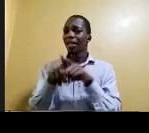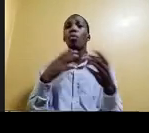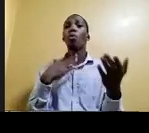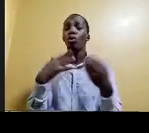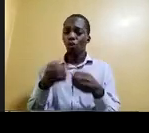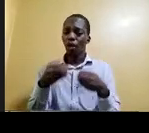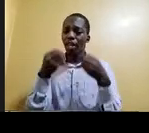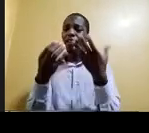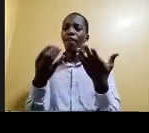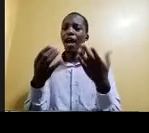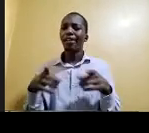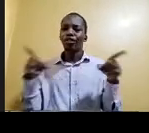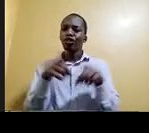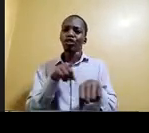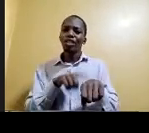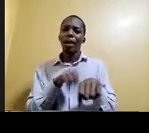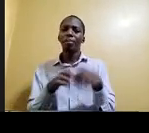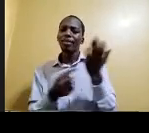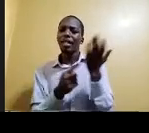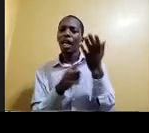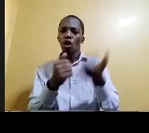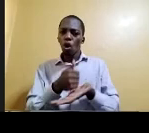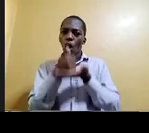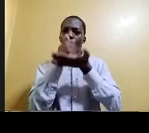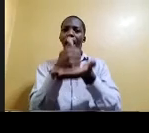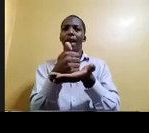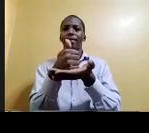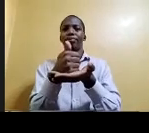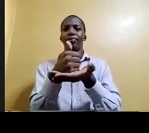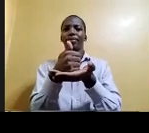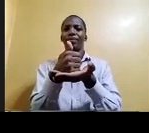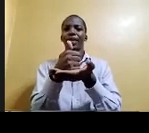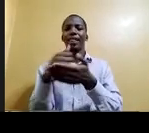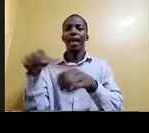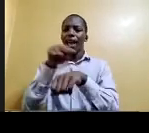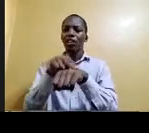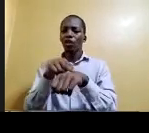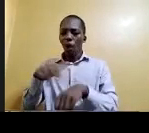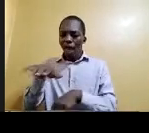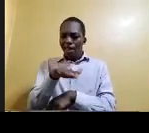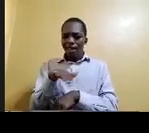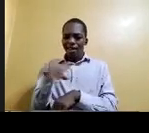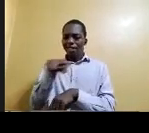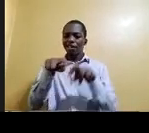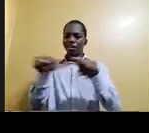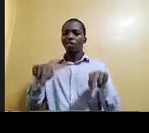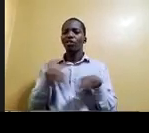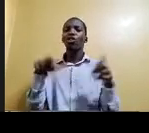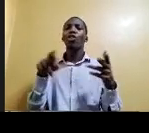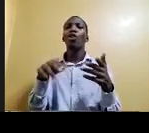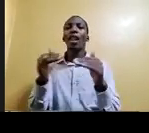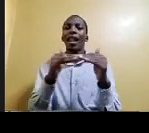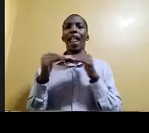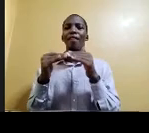our farmers in our countries at a national, regional level in a case-by-case basis to promote